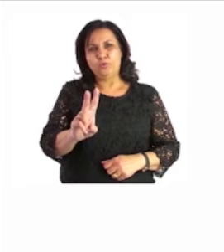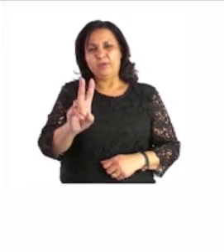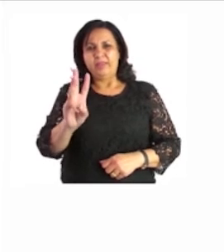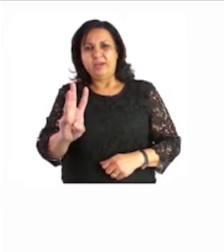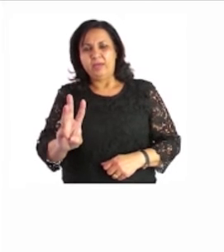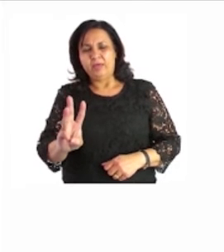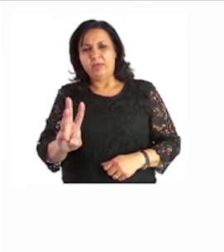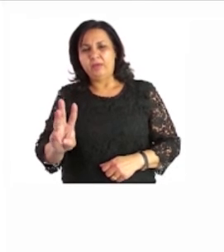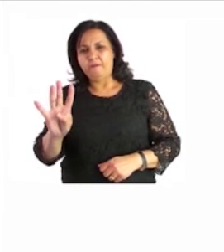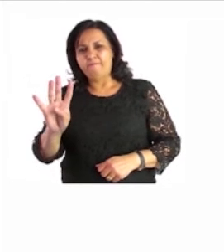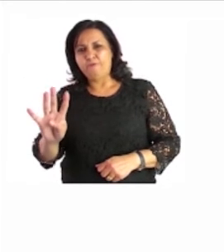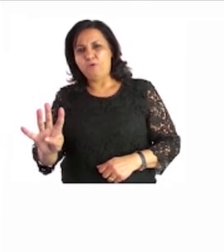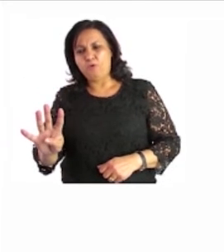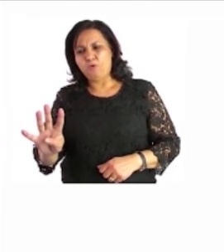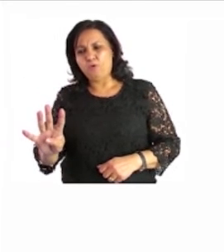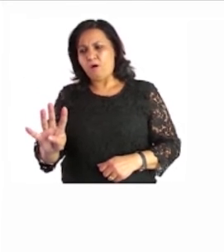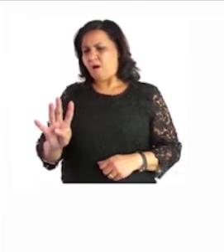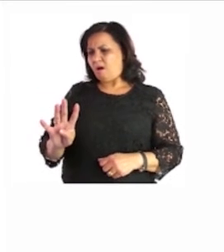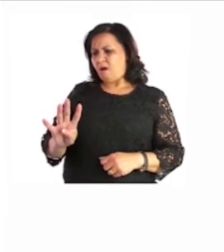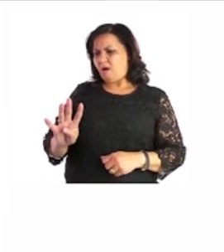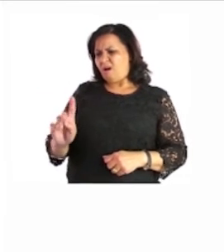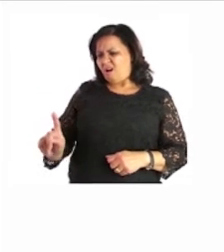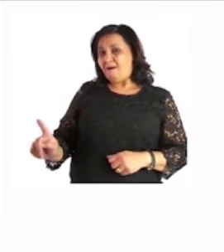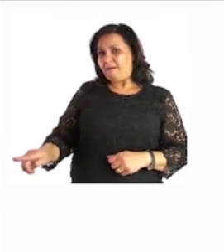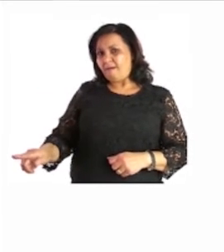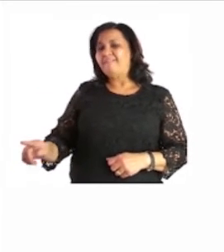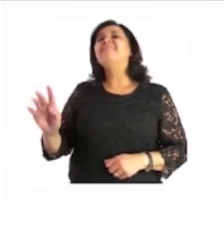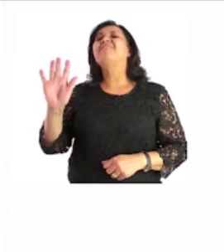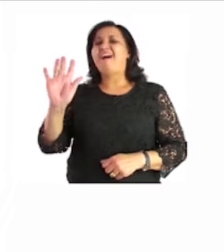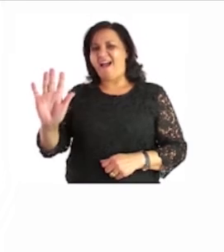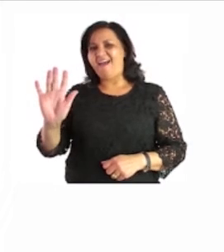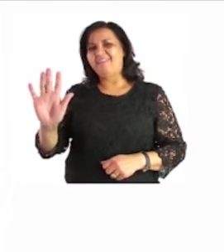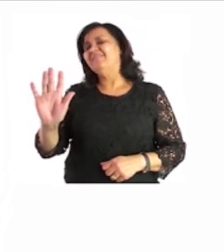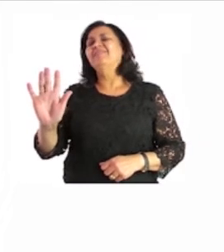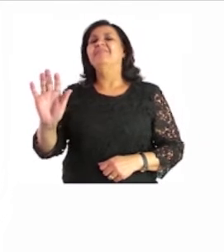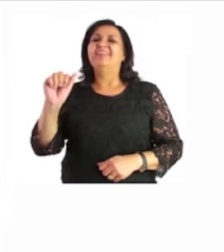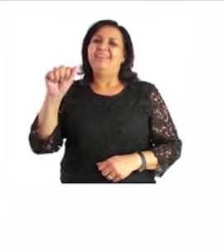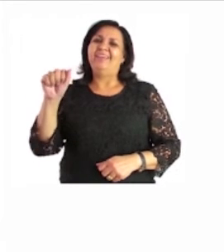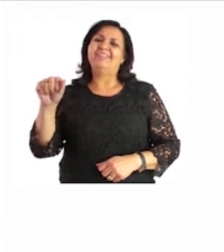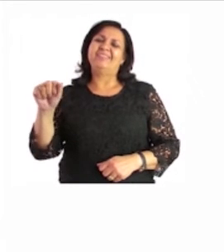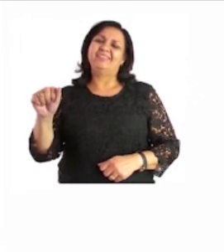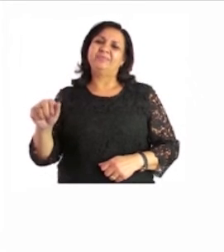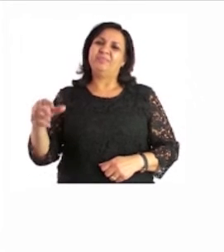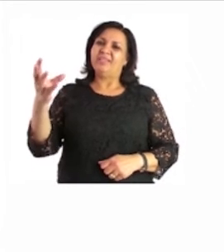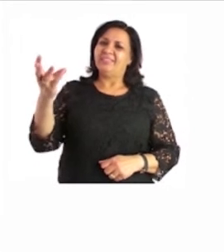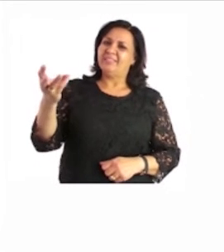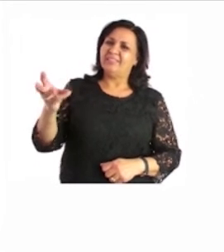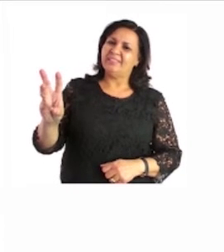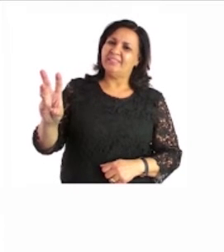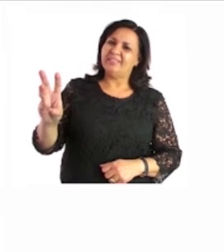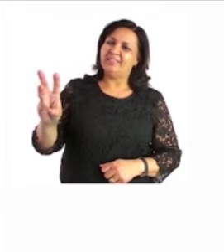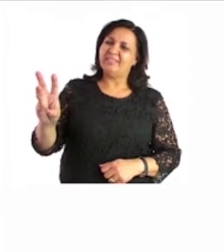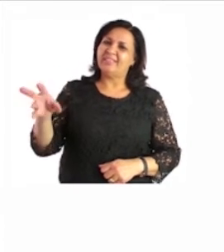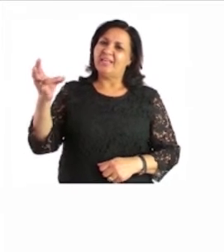2, 3, 4, 5. You are correct. Number 5 was missing. And then you